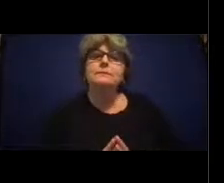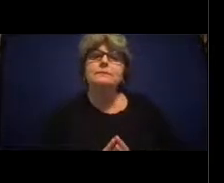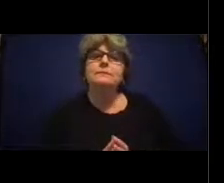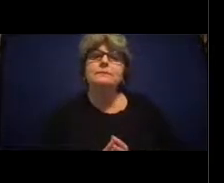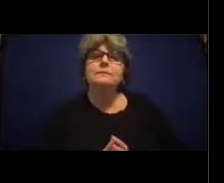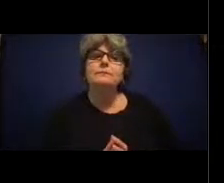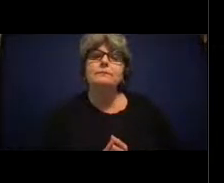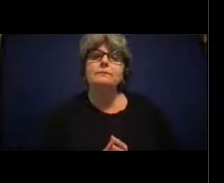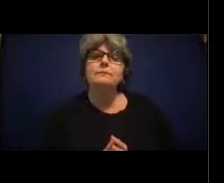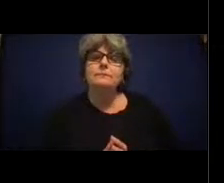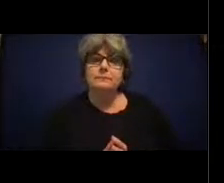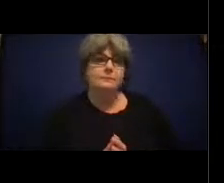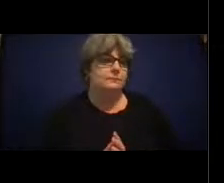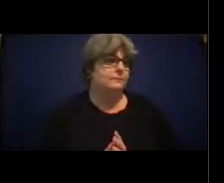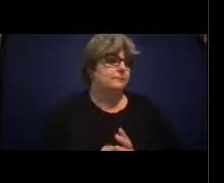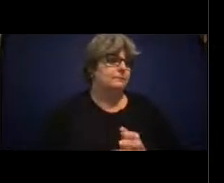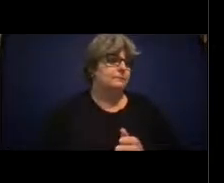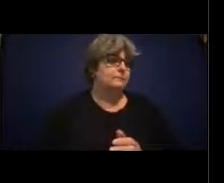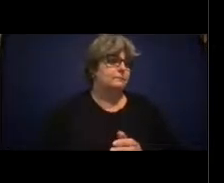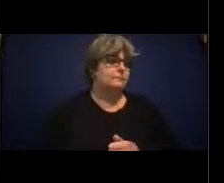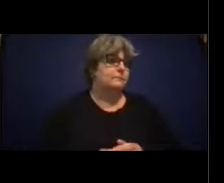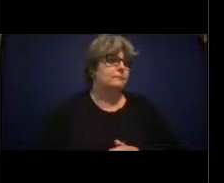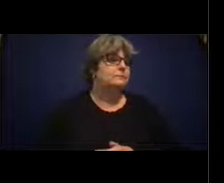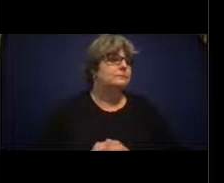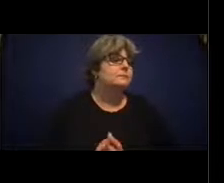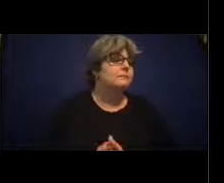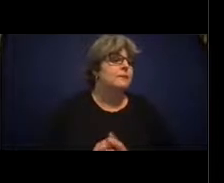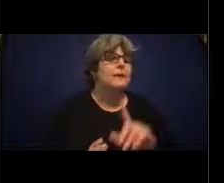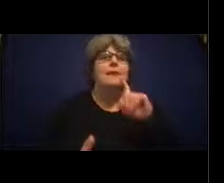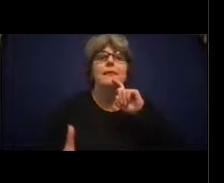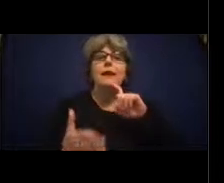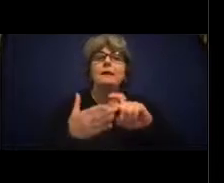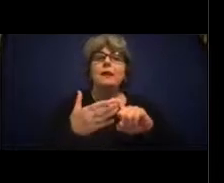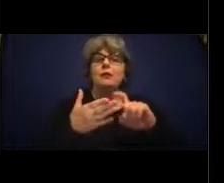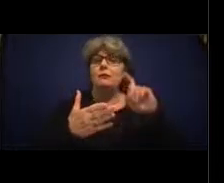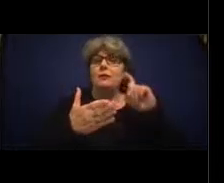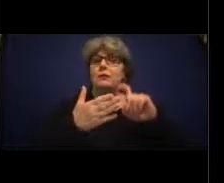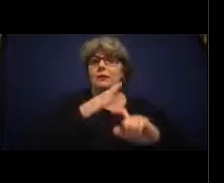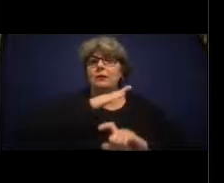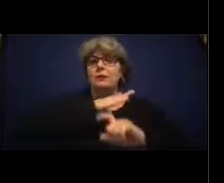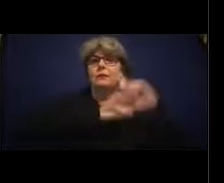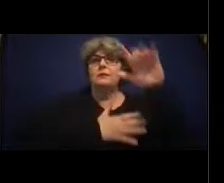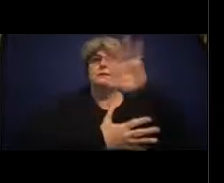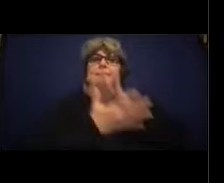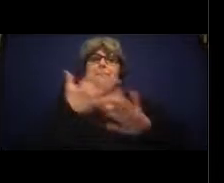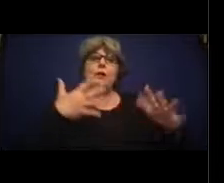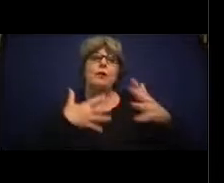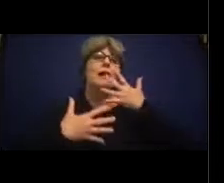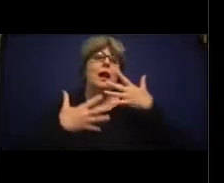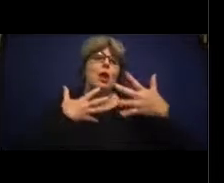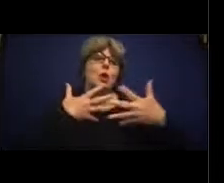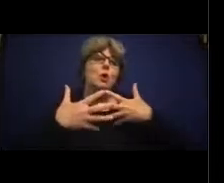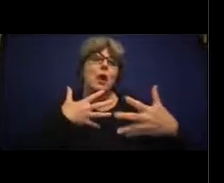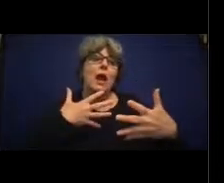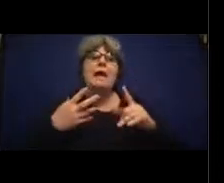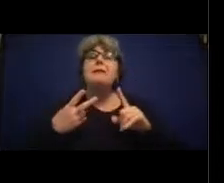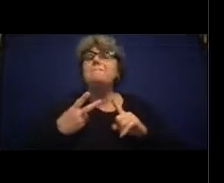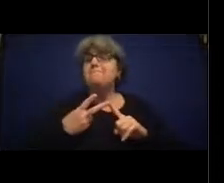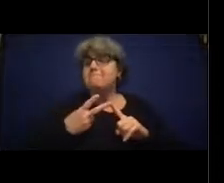we've got, they notice that the horizon is a smoky dark gray color. Mm-hmm.